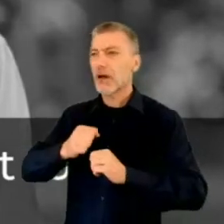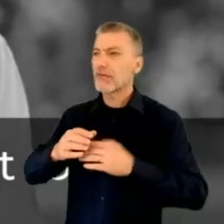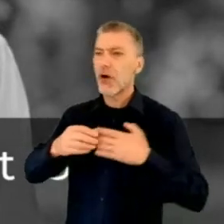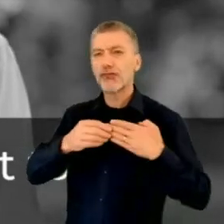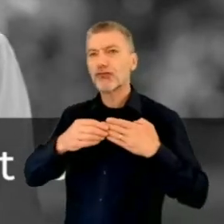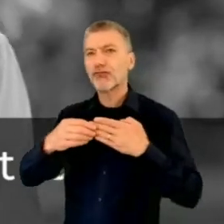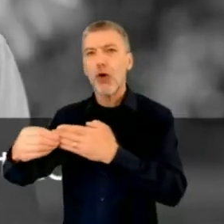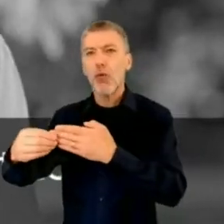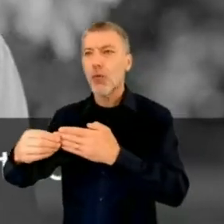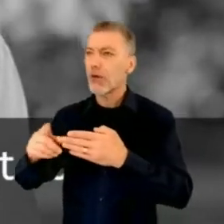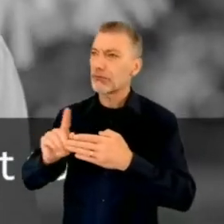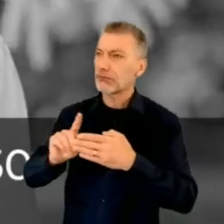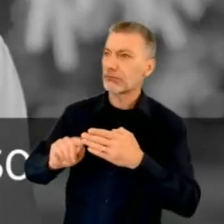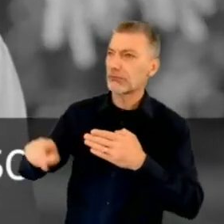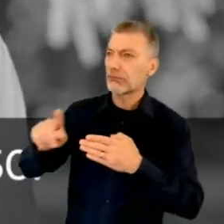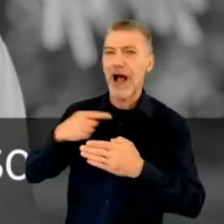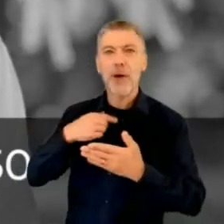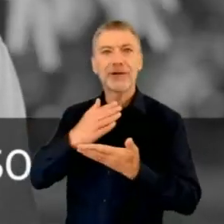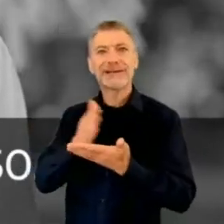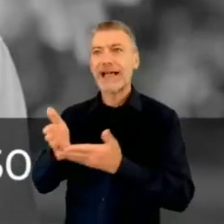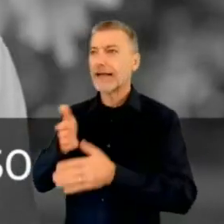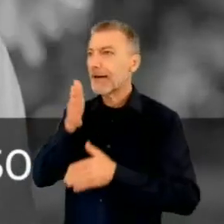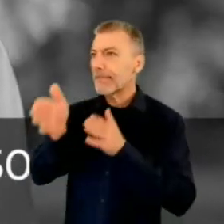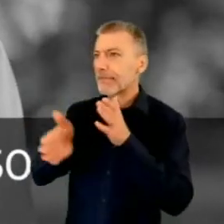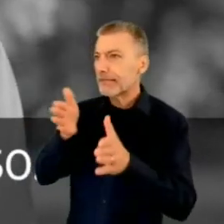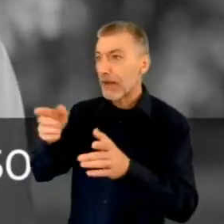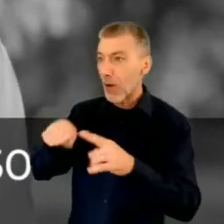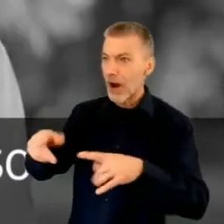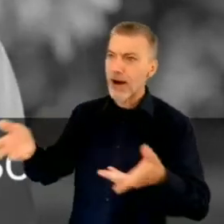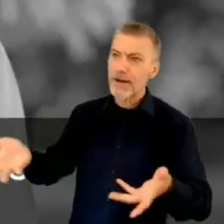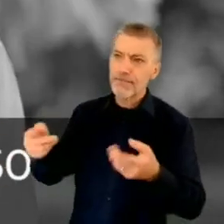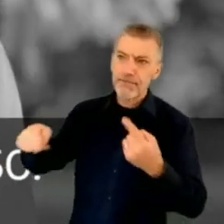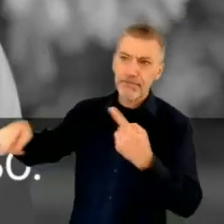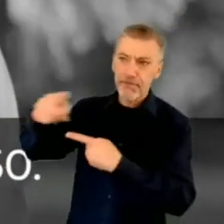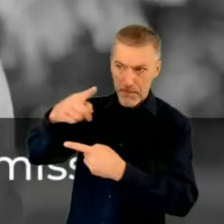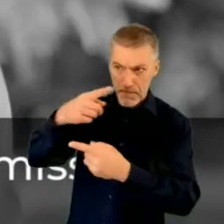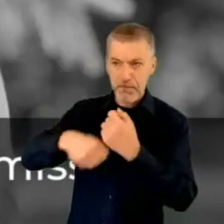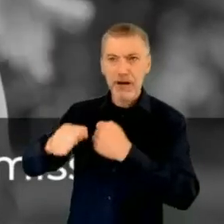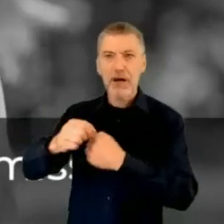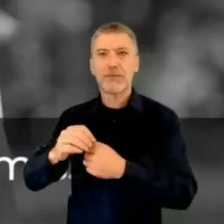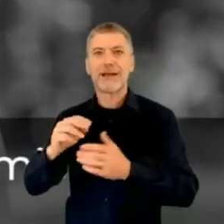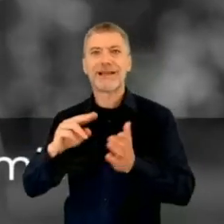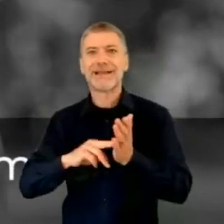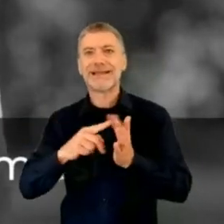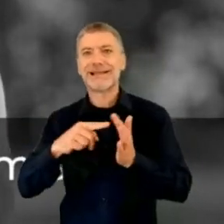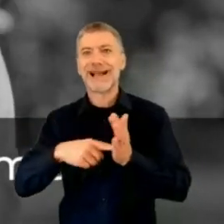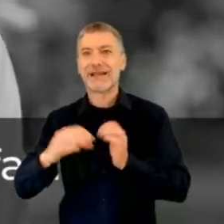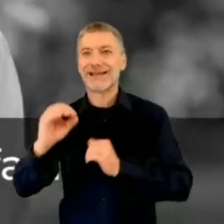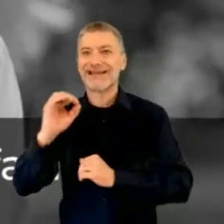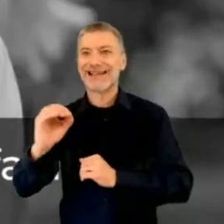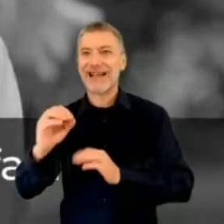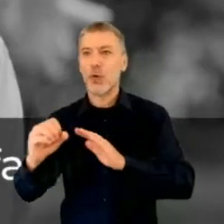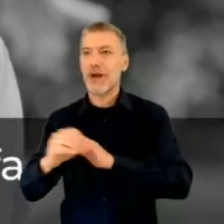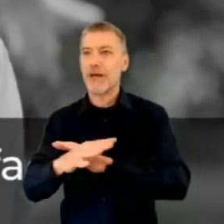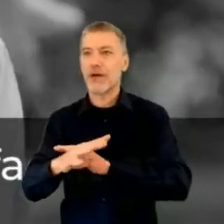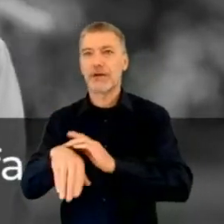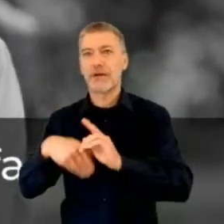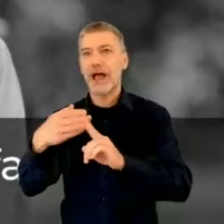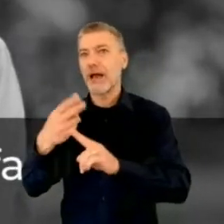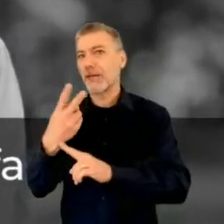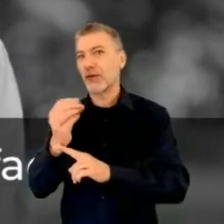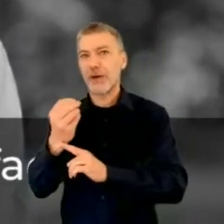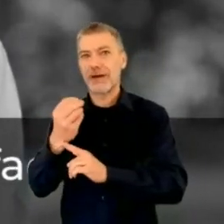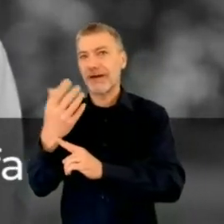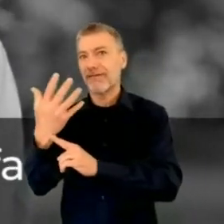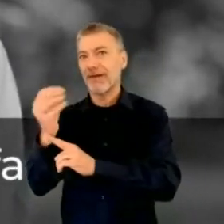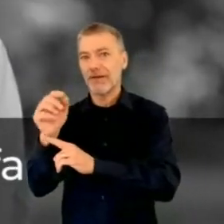which we operate to get to net zero emissions by 2050. This means targeting net zero emissions not just for our